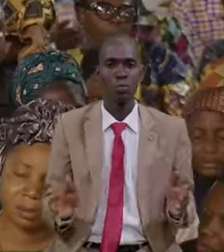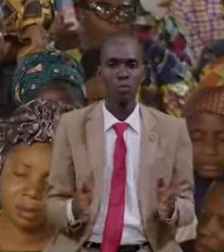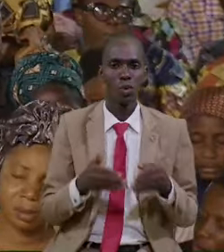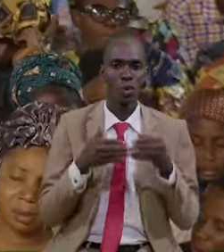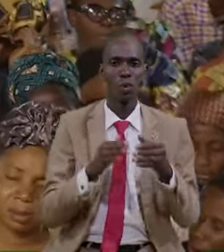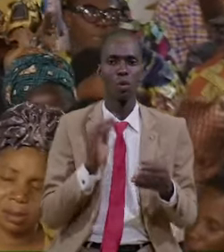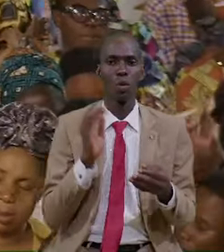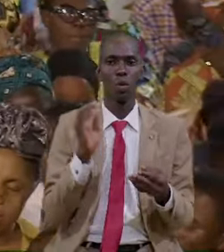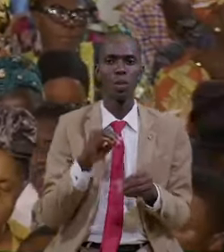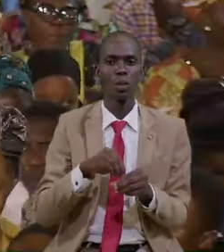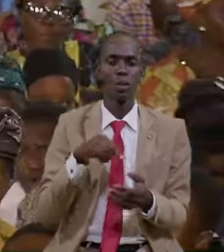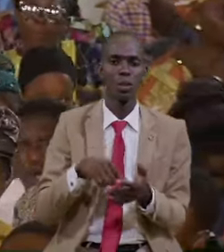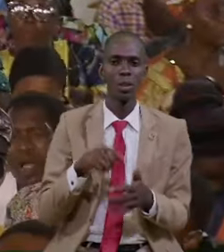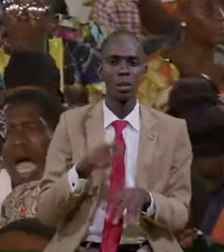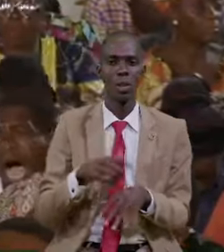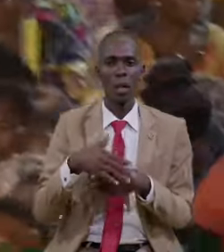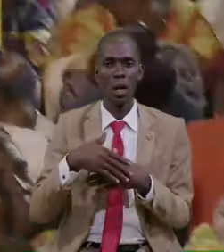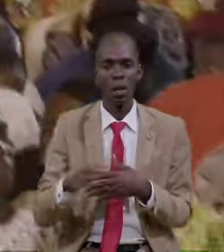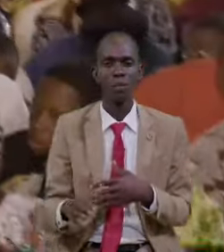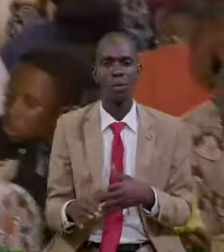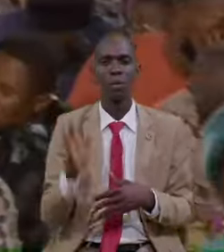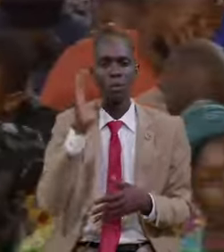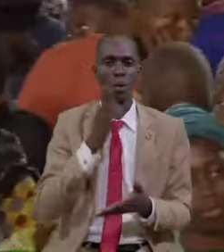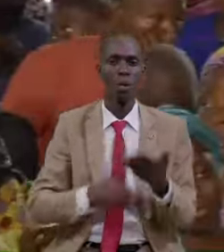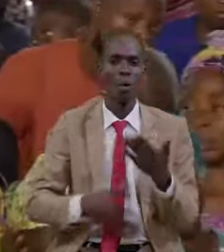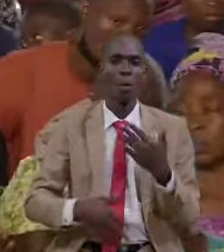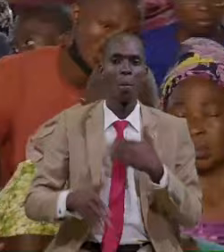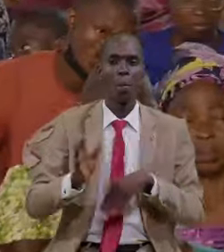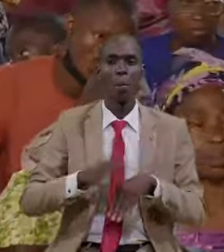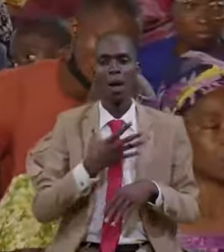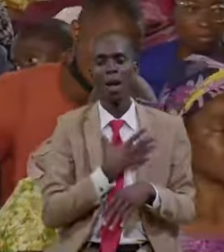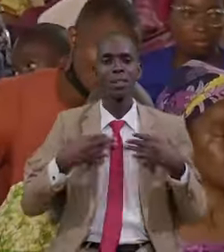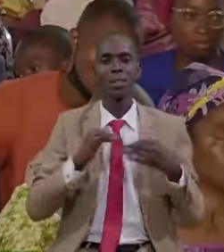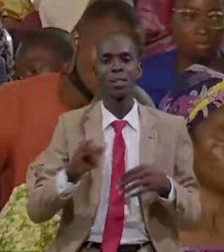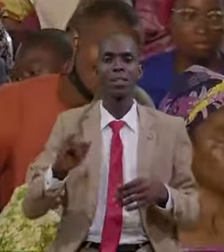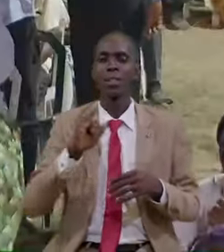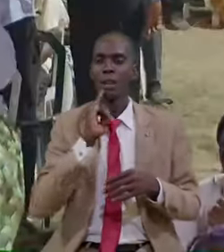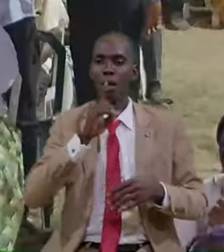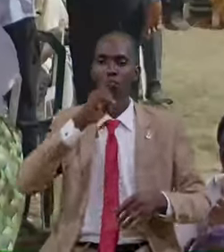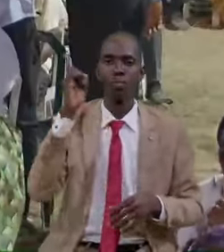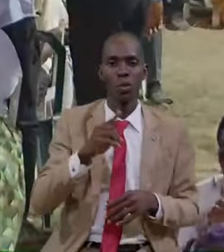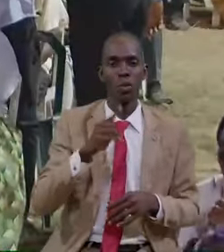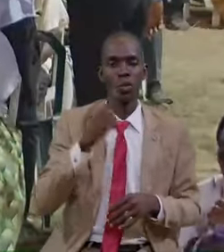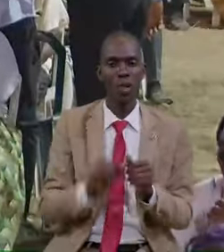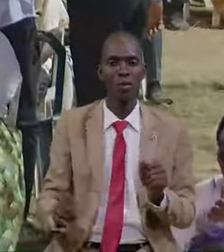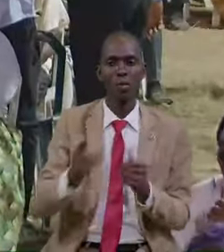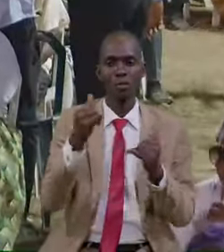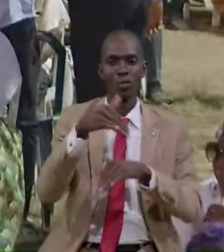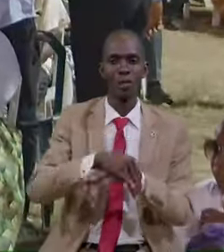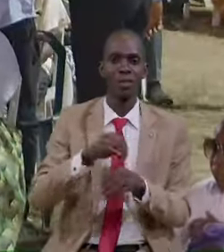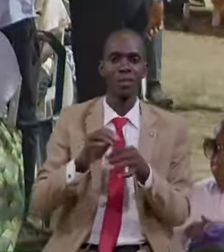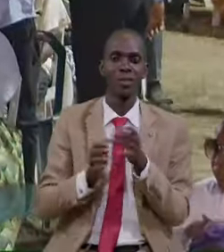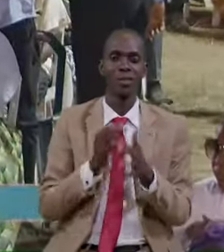has finished, I'll be coming back. Healing is guaranteed for everyone tonight.